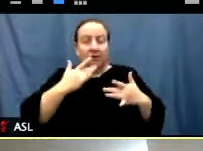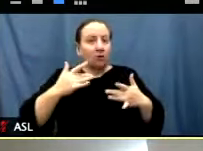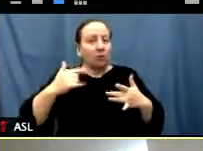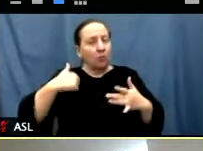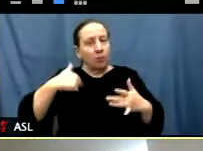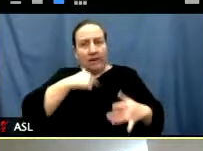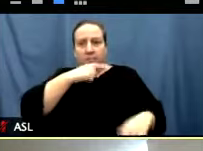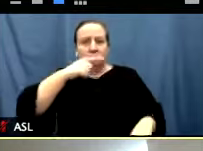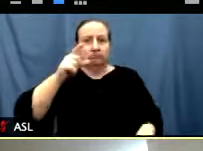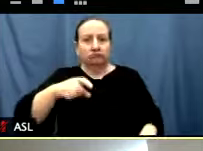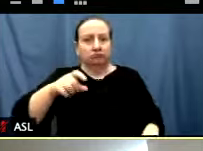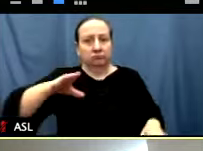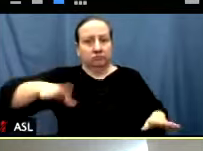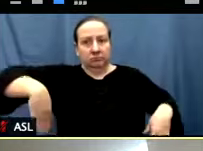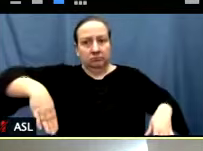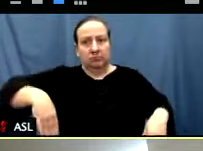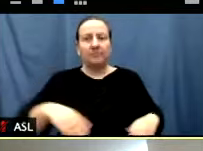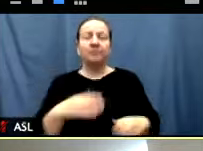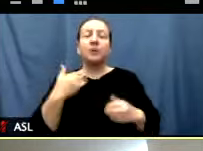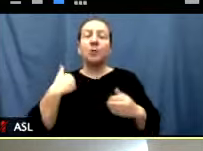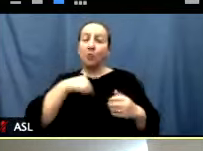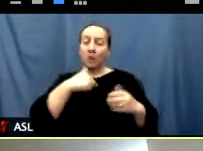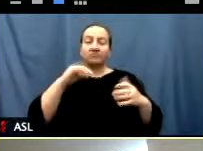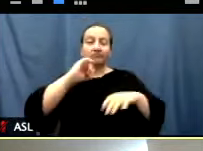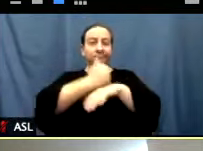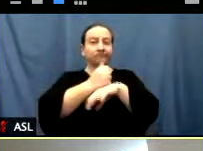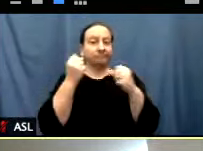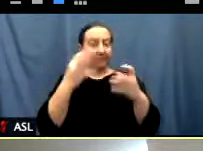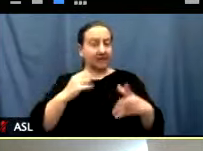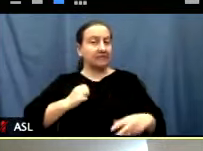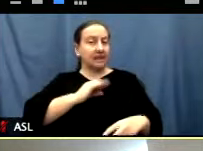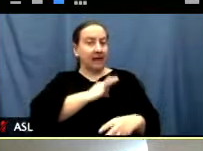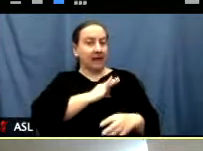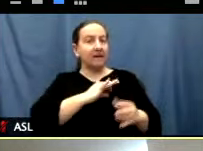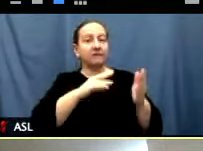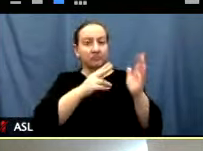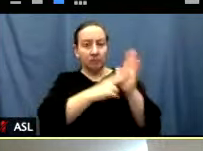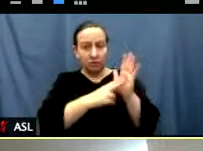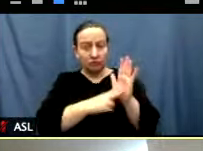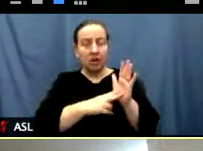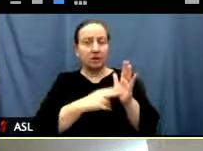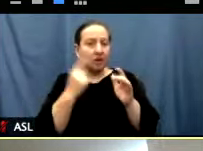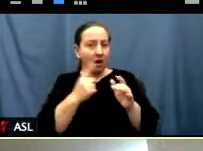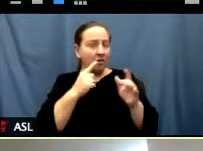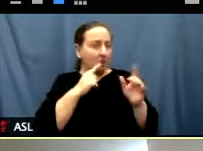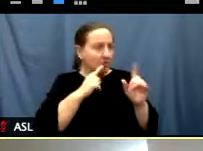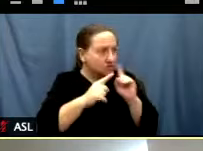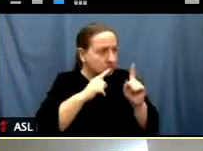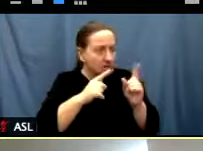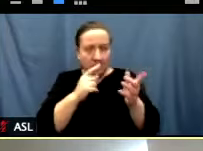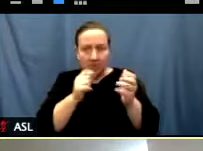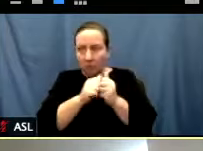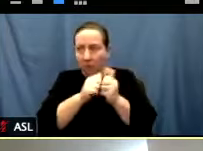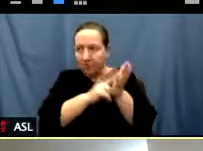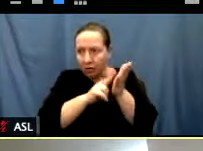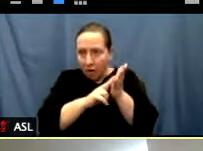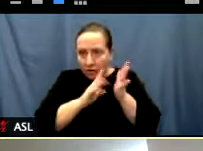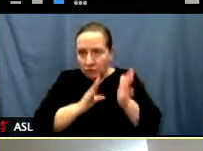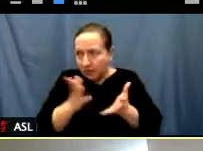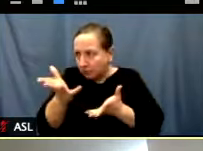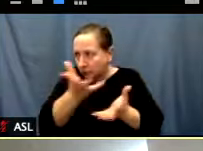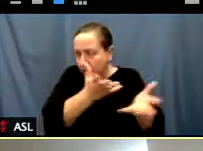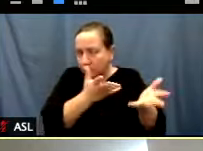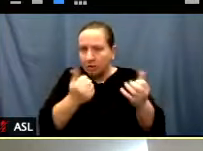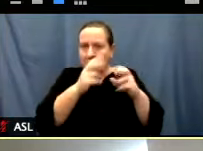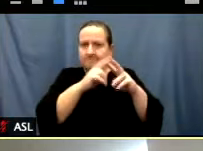have a number of different staffing contracts in place. We are in constant communication with those contractors to